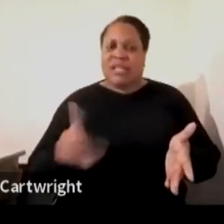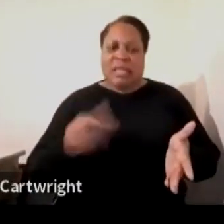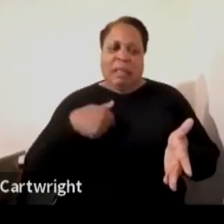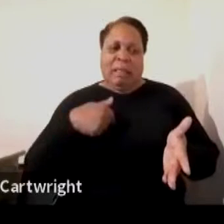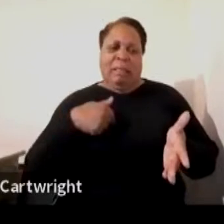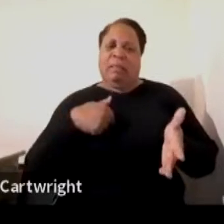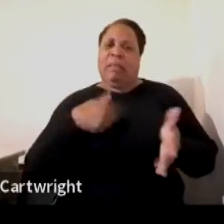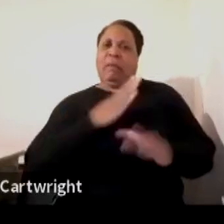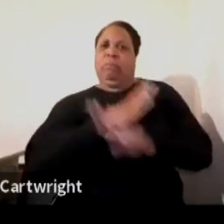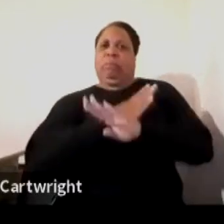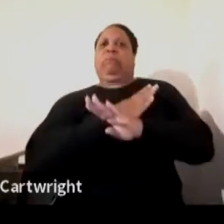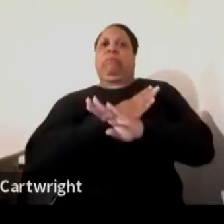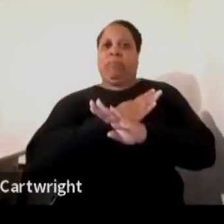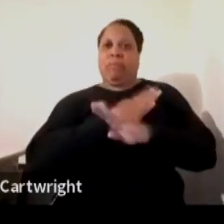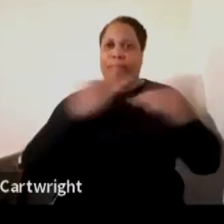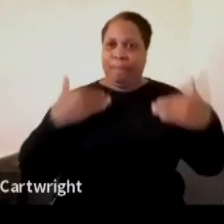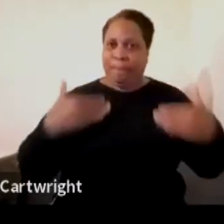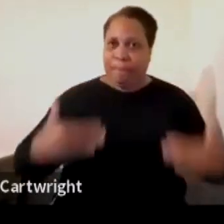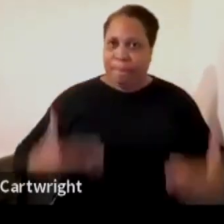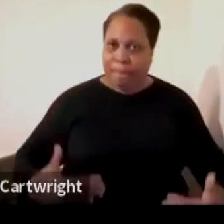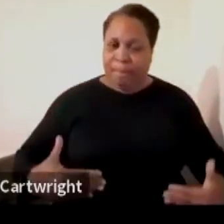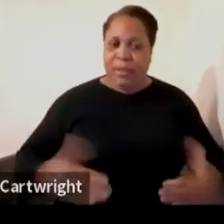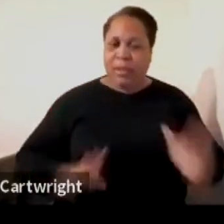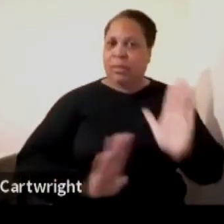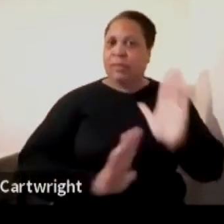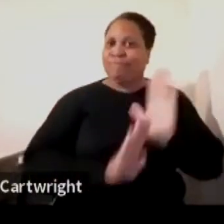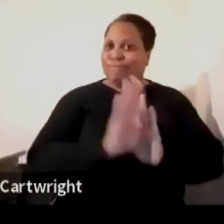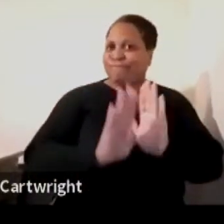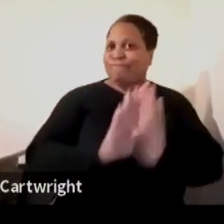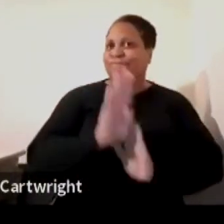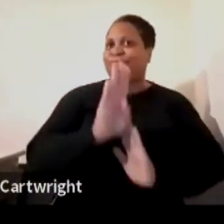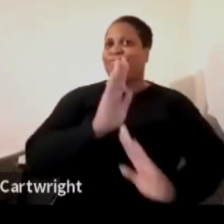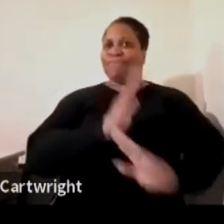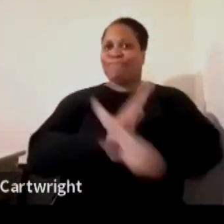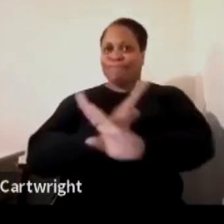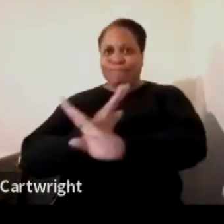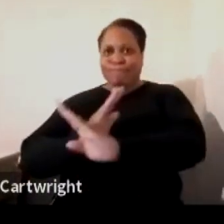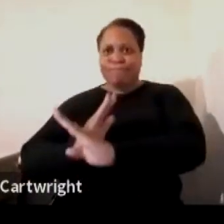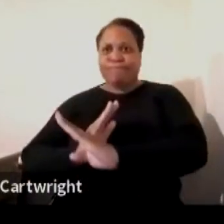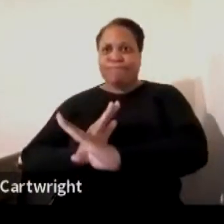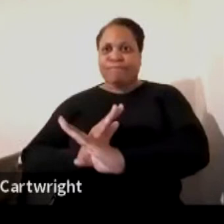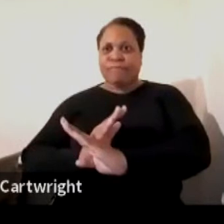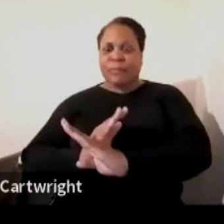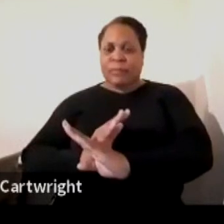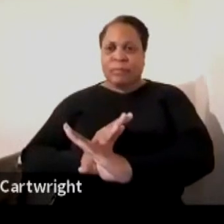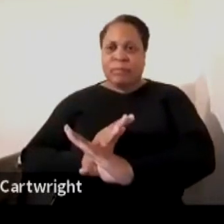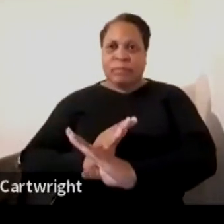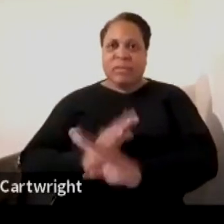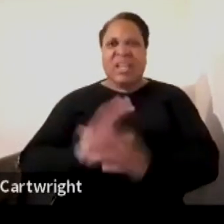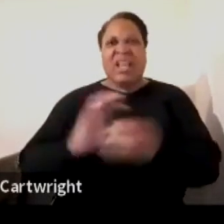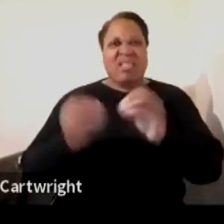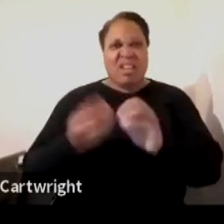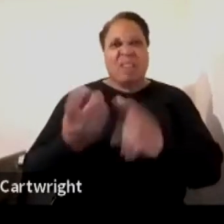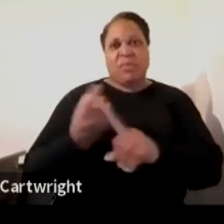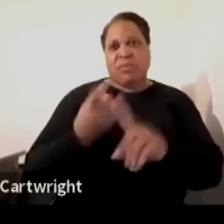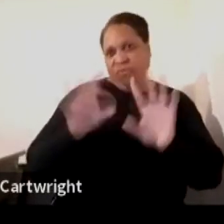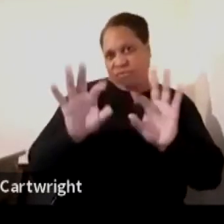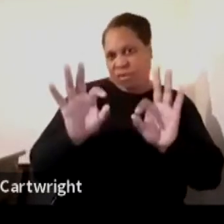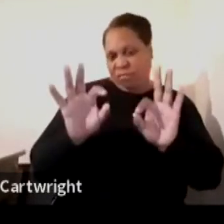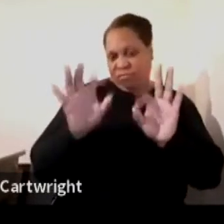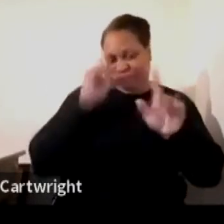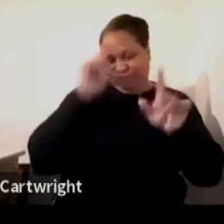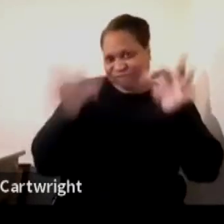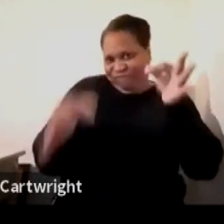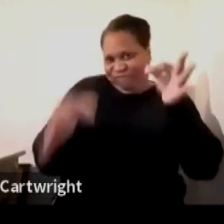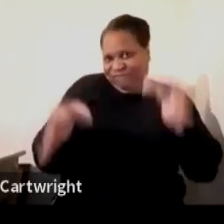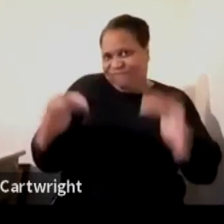is brought to bear to protect that. And the figures that we get from the trials are,